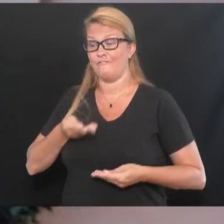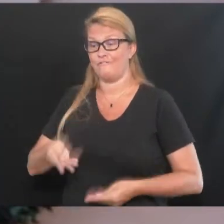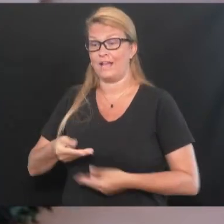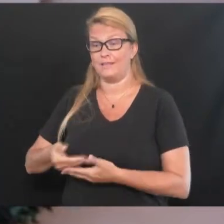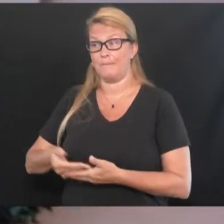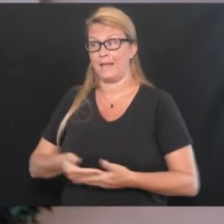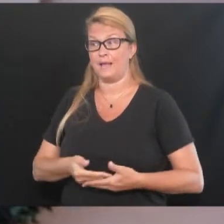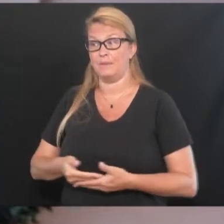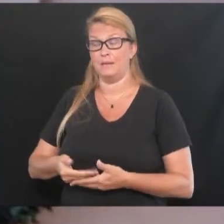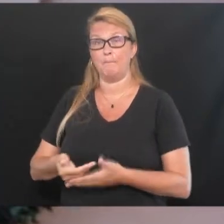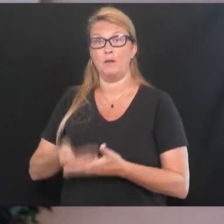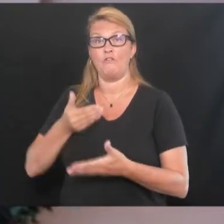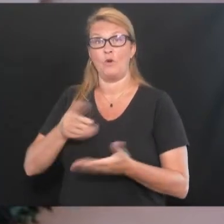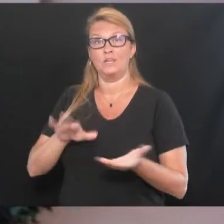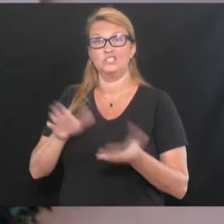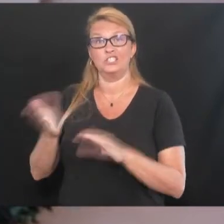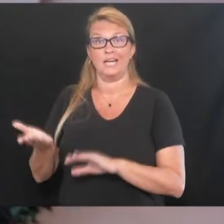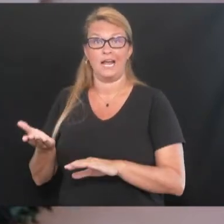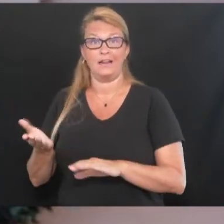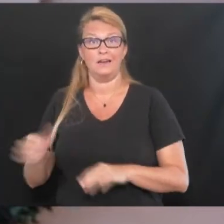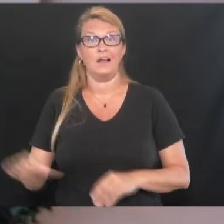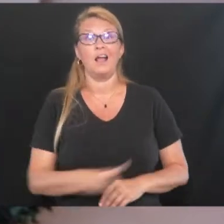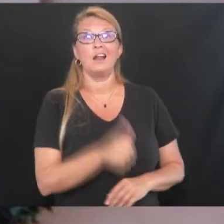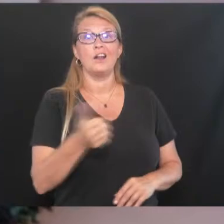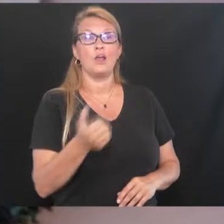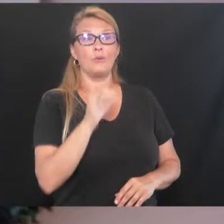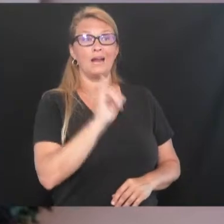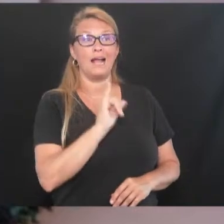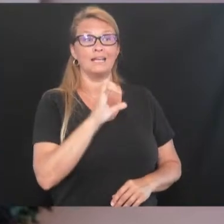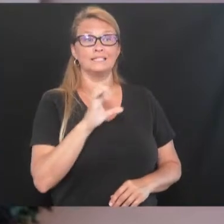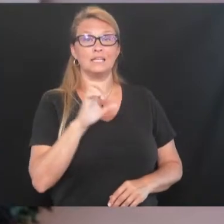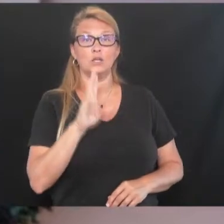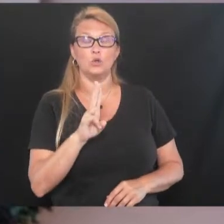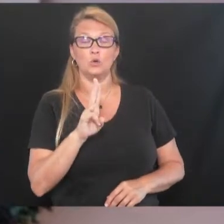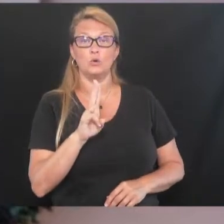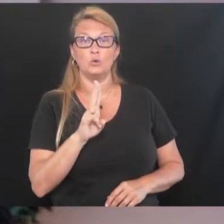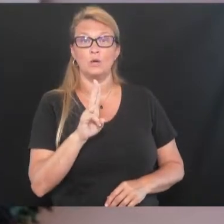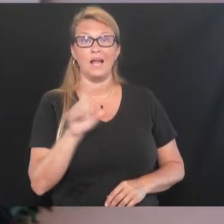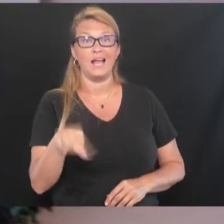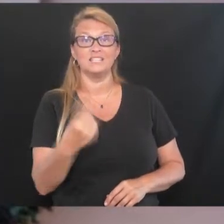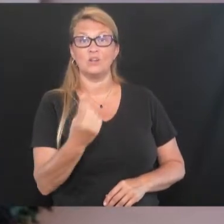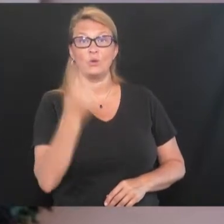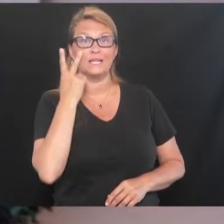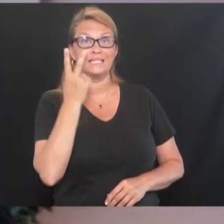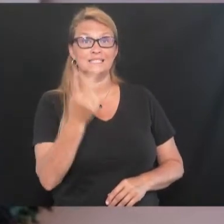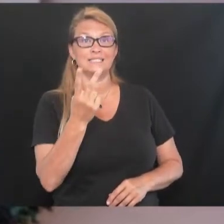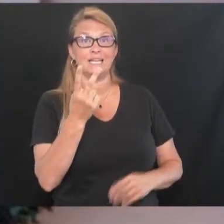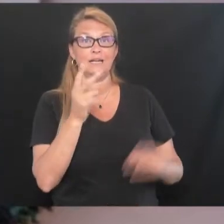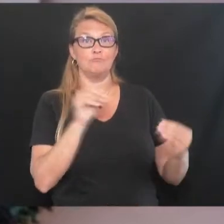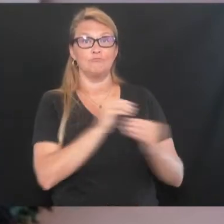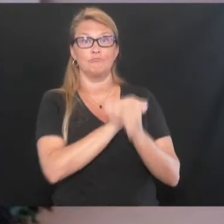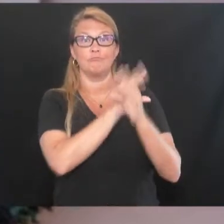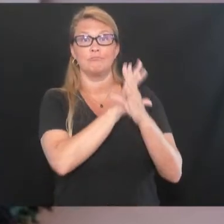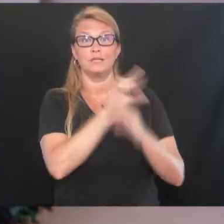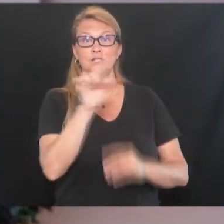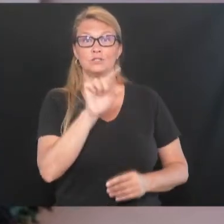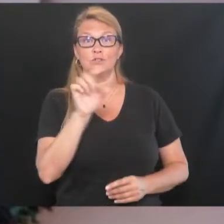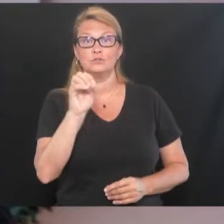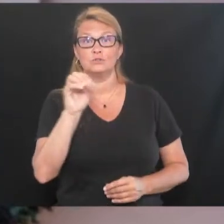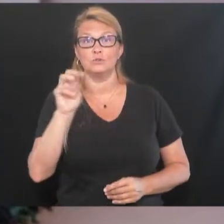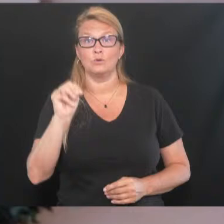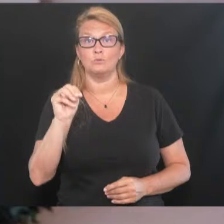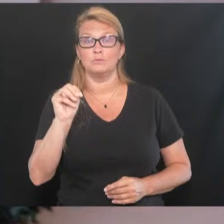died, and one mom is still in the ICU and has only seen her baby over Zoom. So as we look